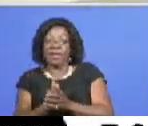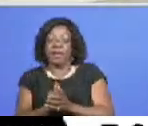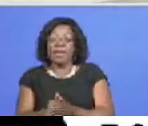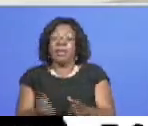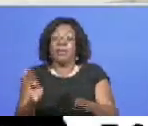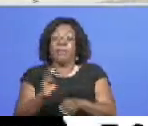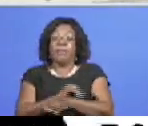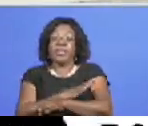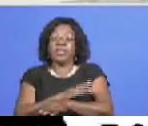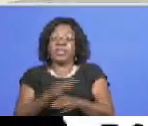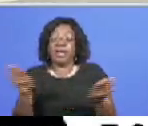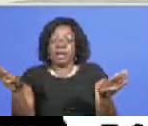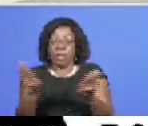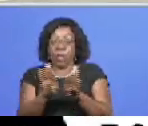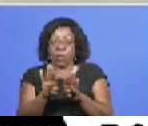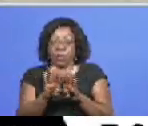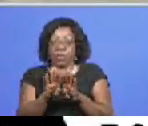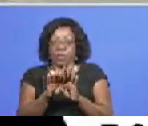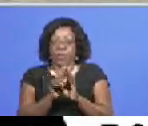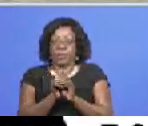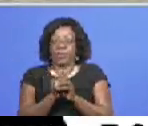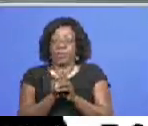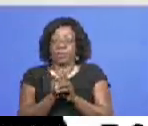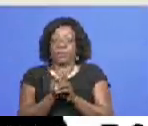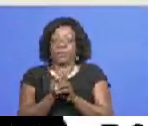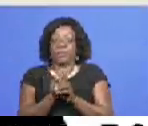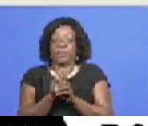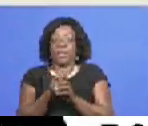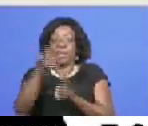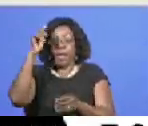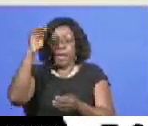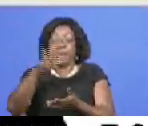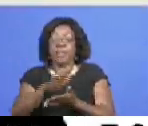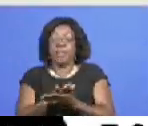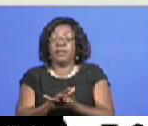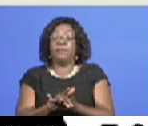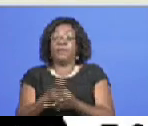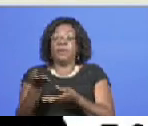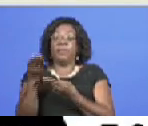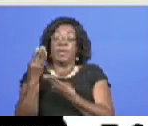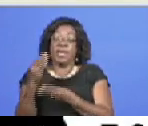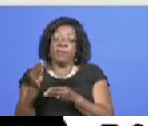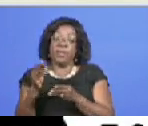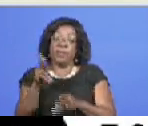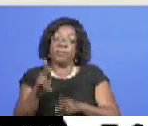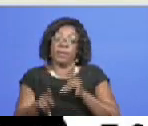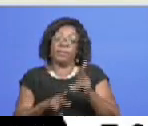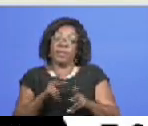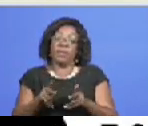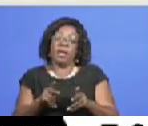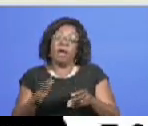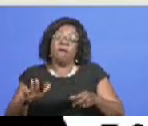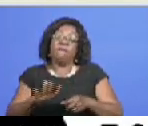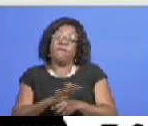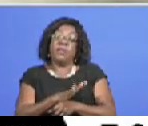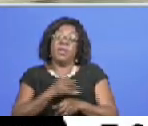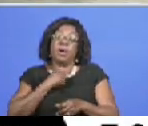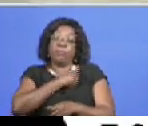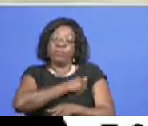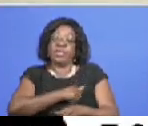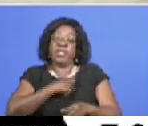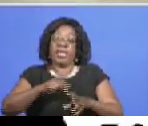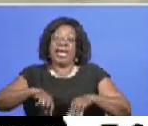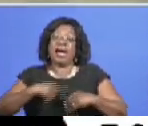and Beaches Authority, Shannon Don Cartwright. I believe that the Bahamian people fully appreciate how serious the situation